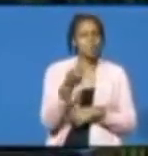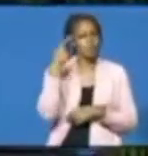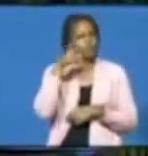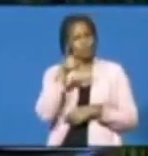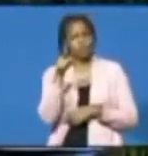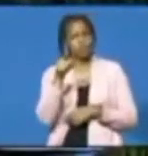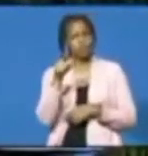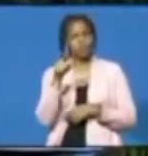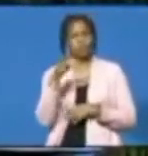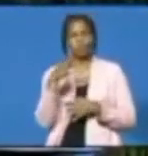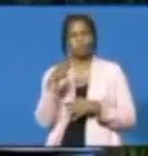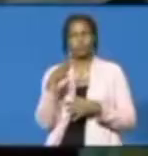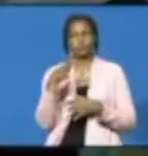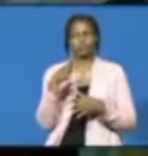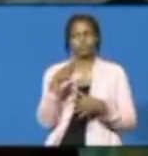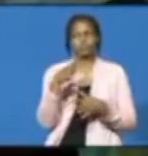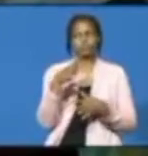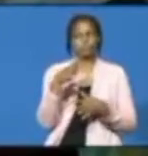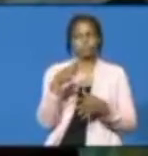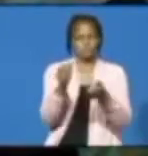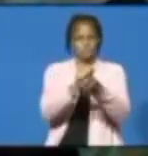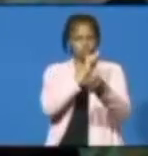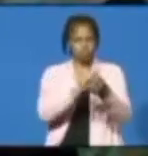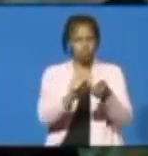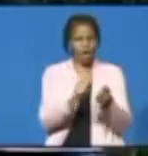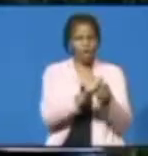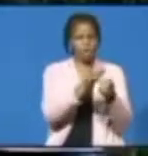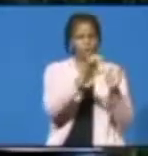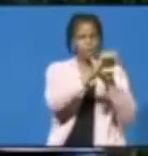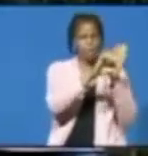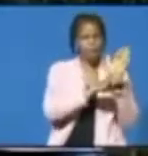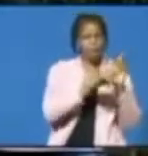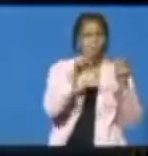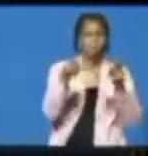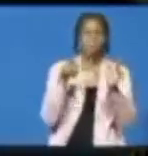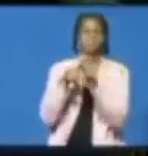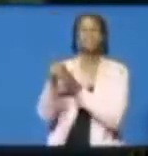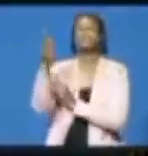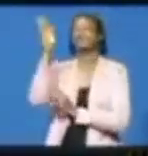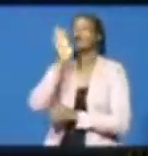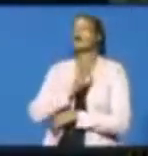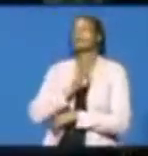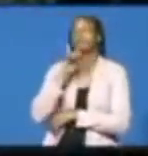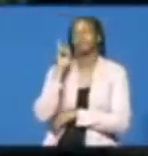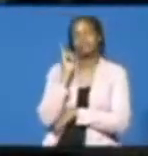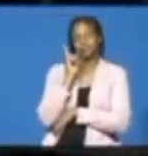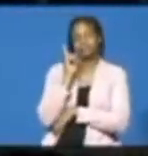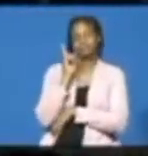get rid of the commandments, you have to kill God.